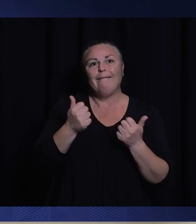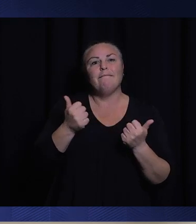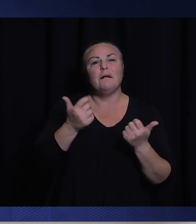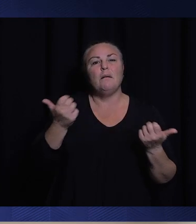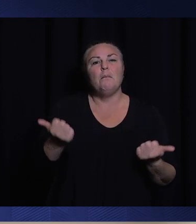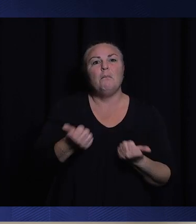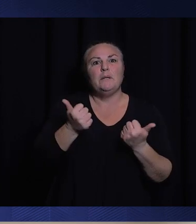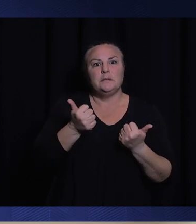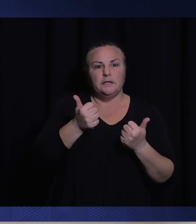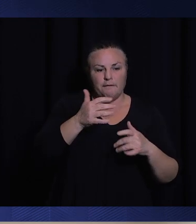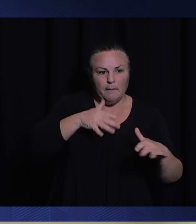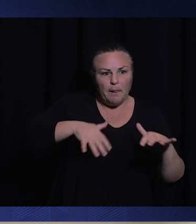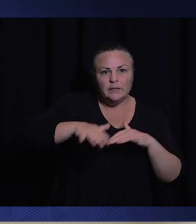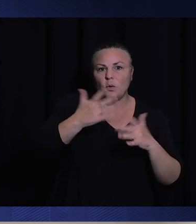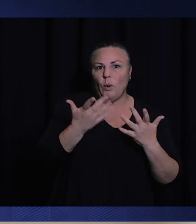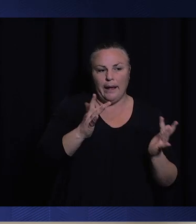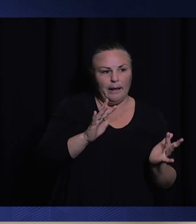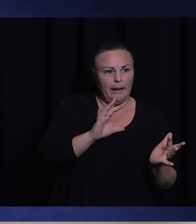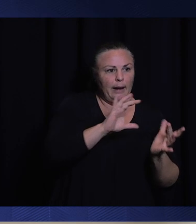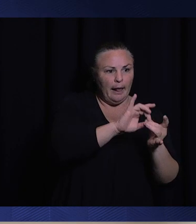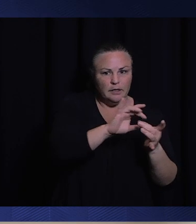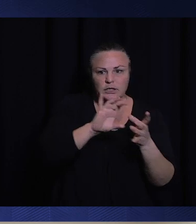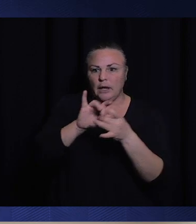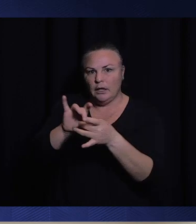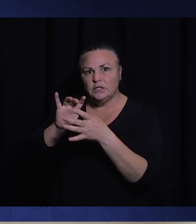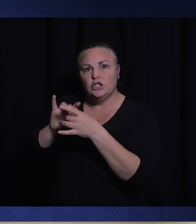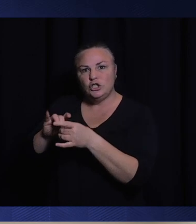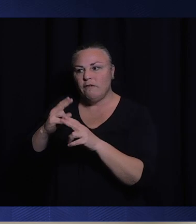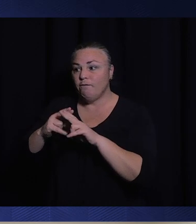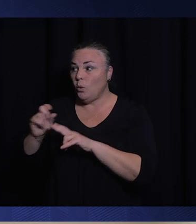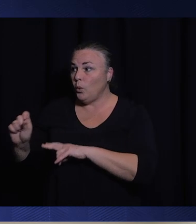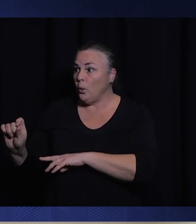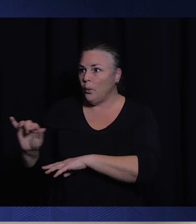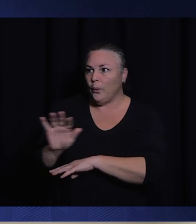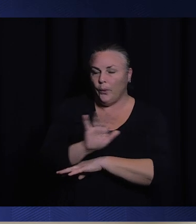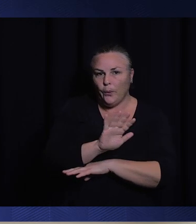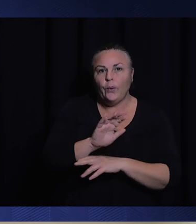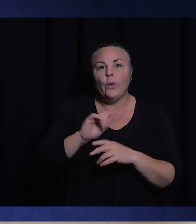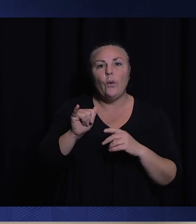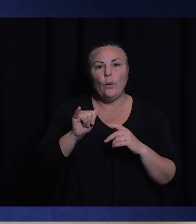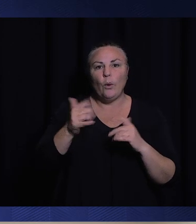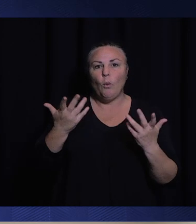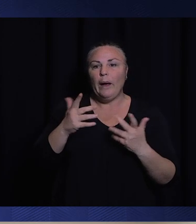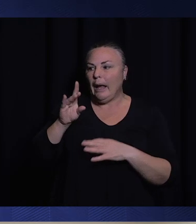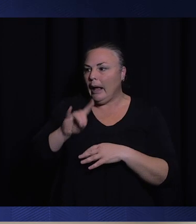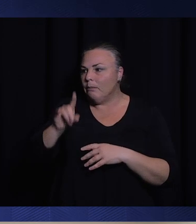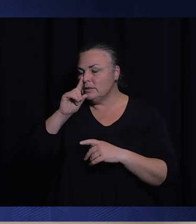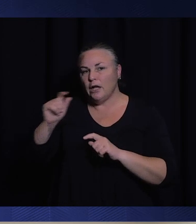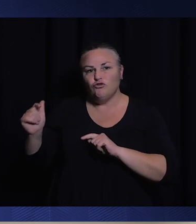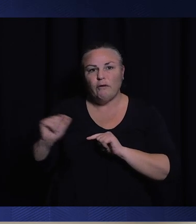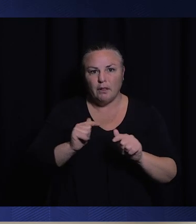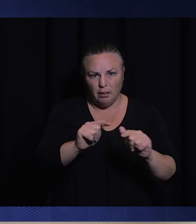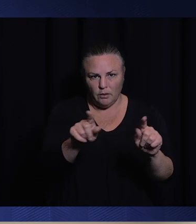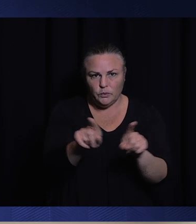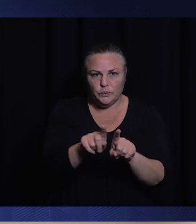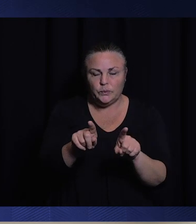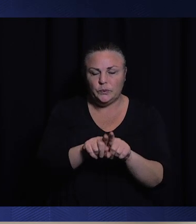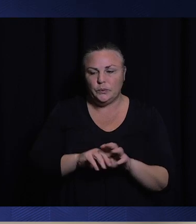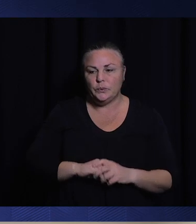What I'd like to do is to perhaps talk a little bit about the range of nature-based solutions that you've heard thus